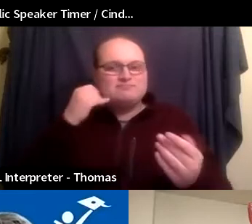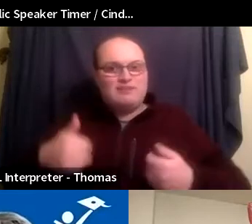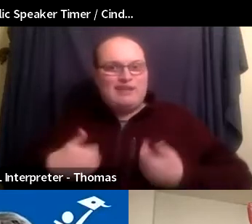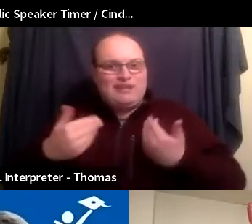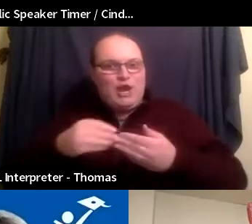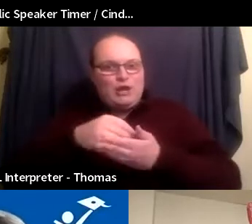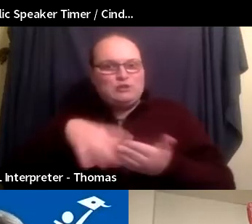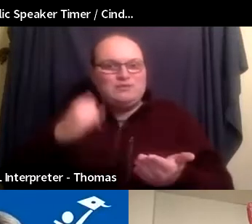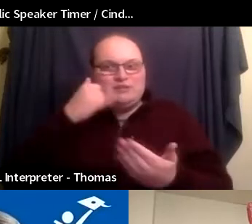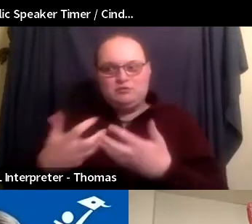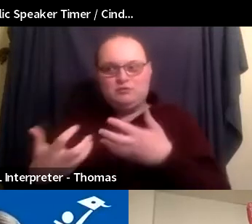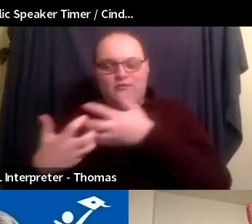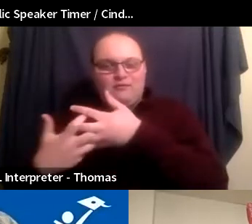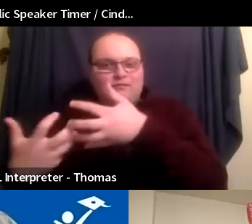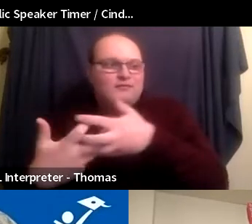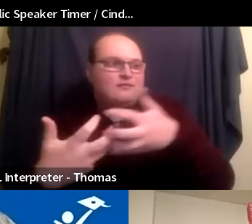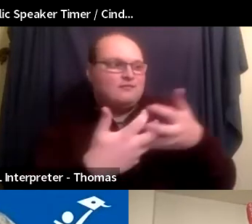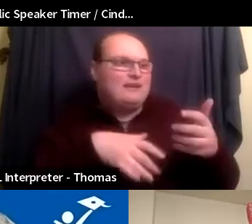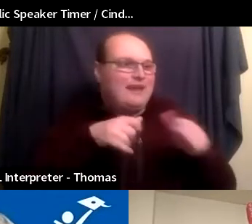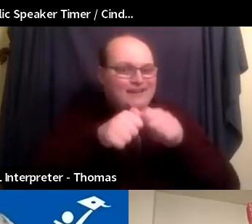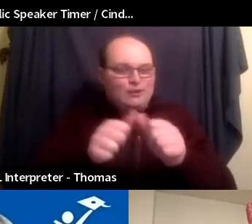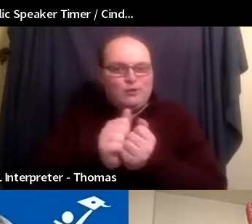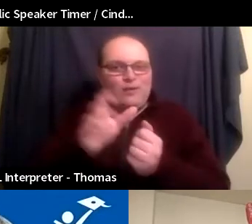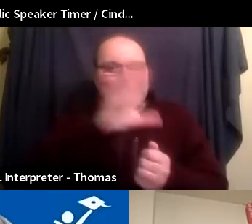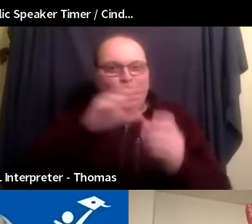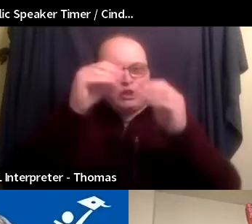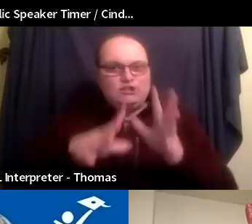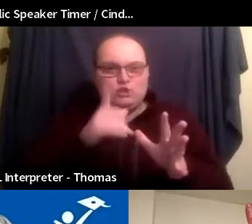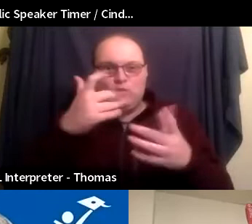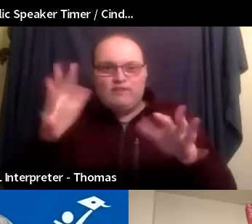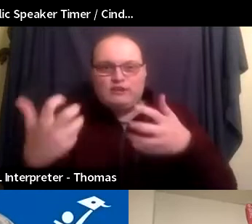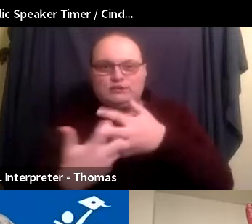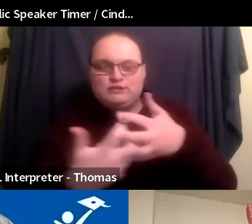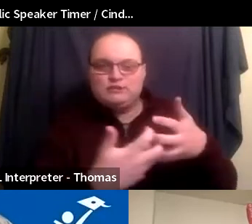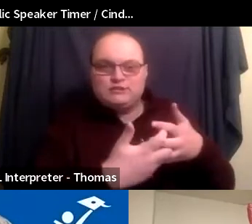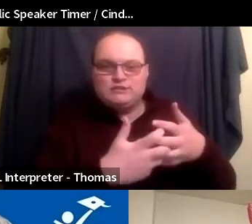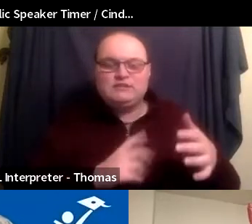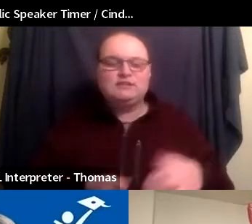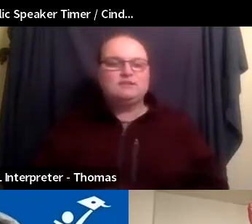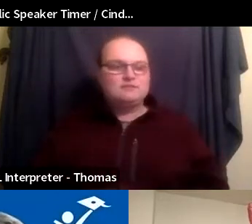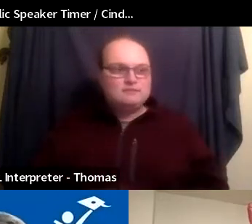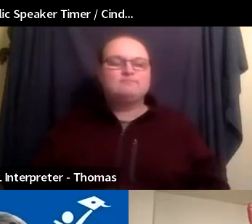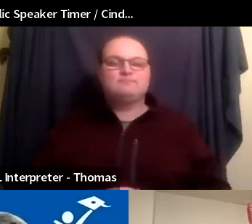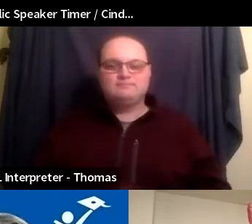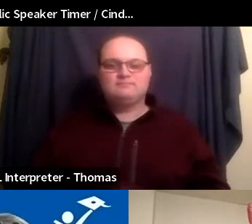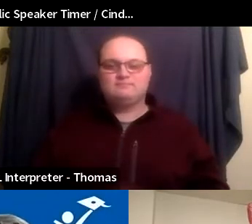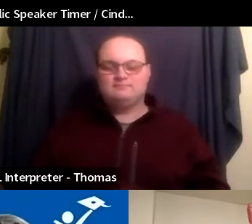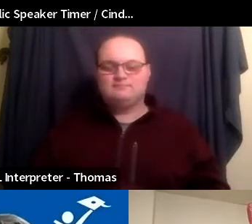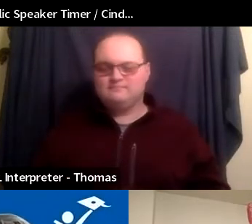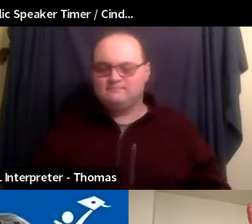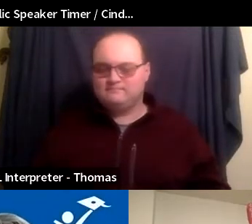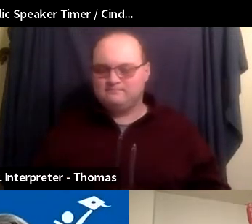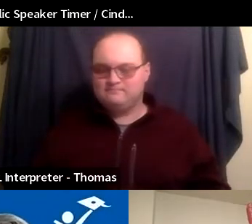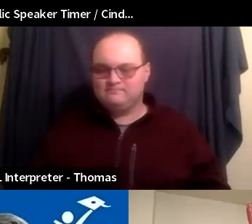with their teachers that they already started off with, because not even just in regular understanding of the mental health, the Bible also said